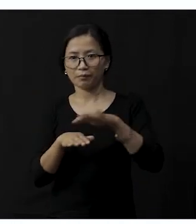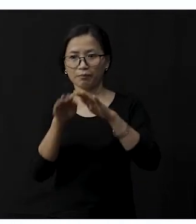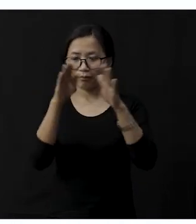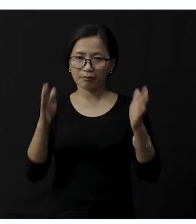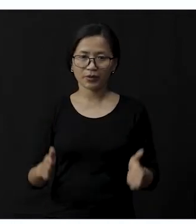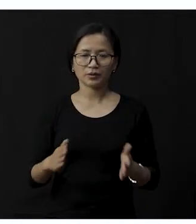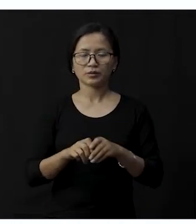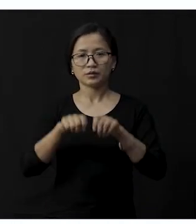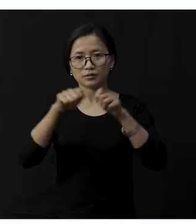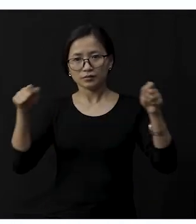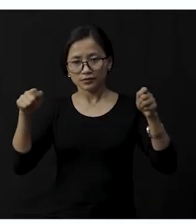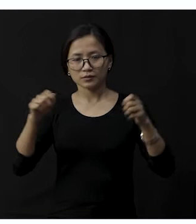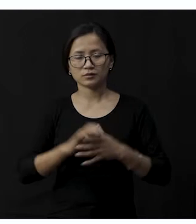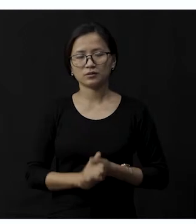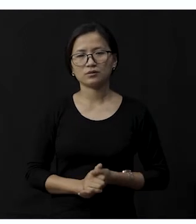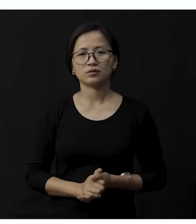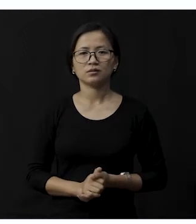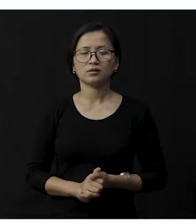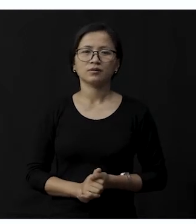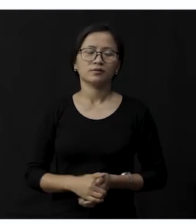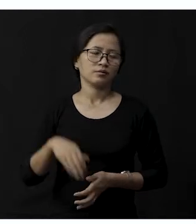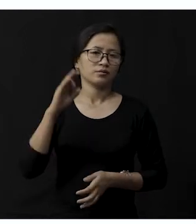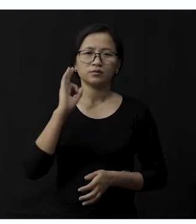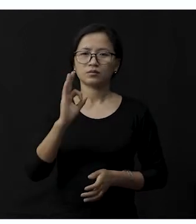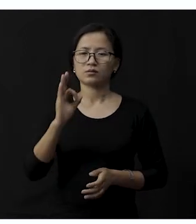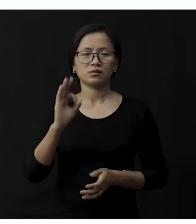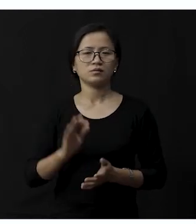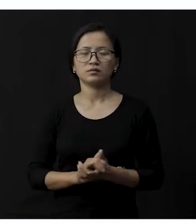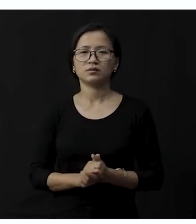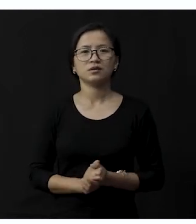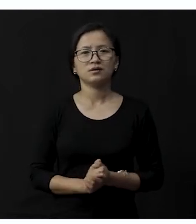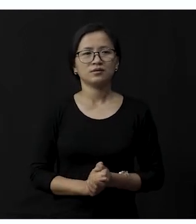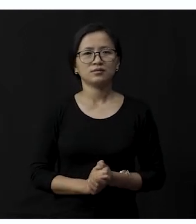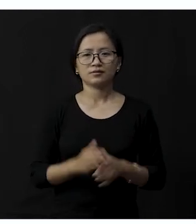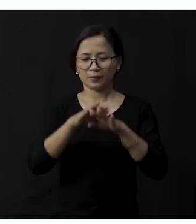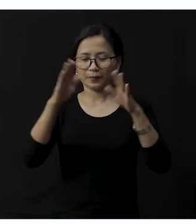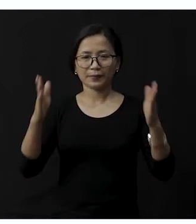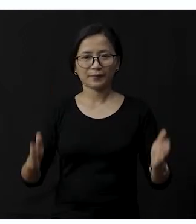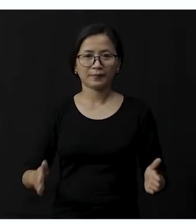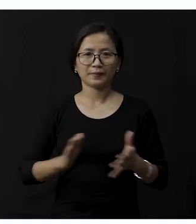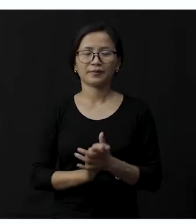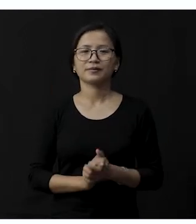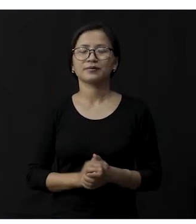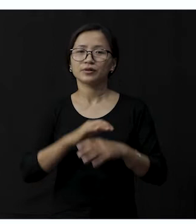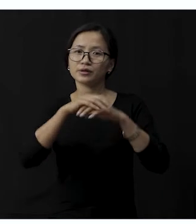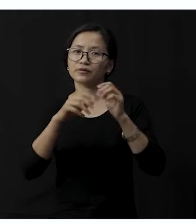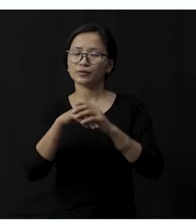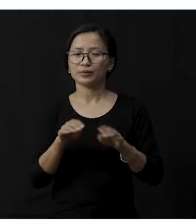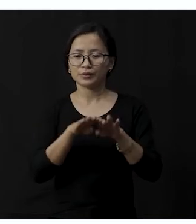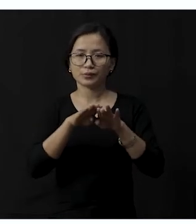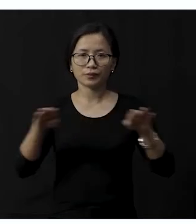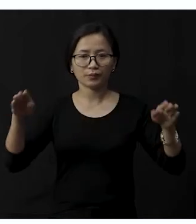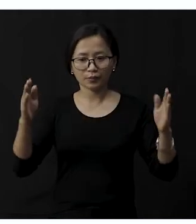ribbons. Very nice. And I see even a table which is covered with a white